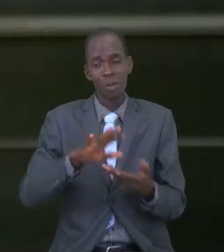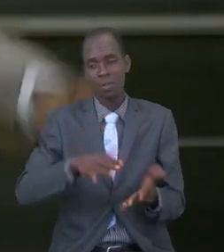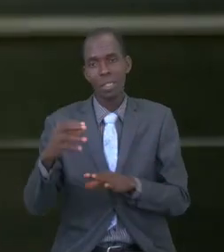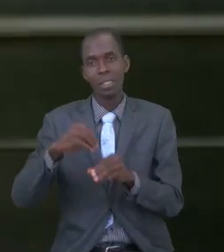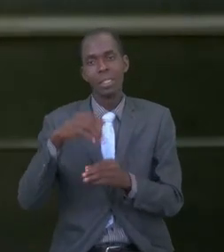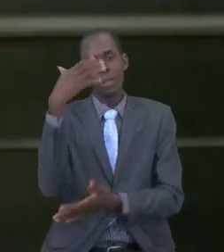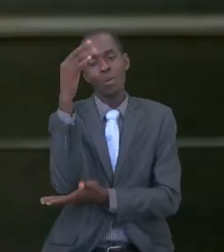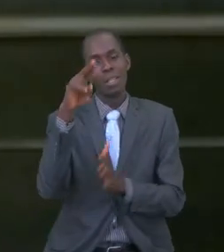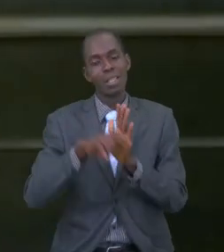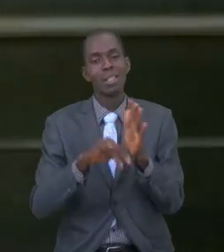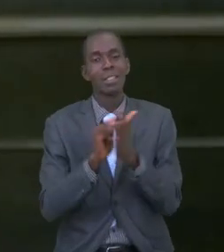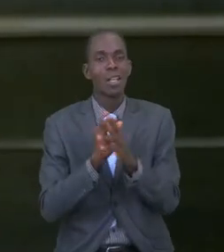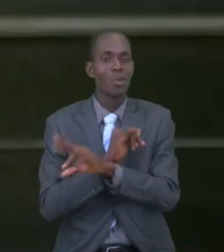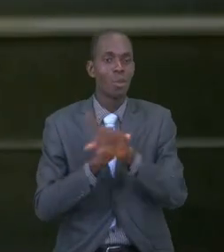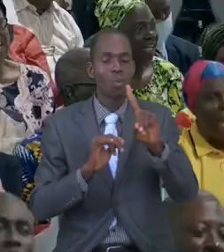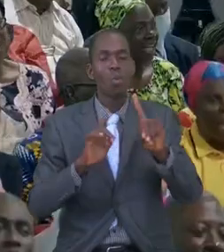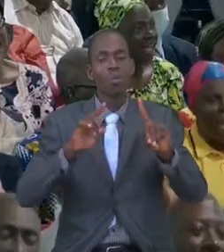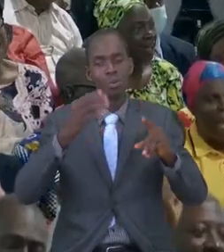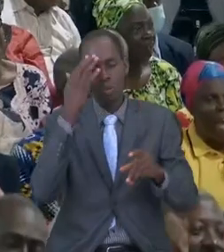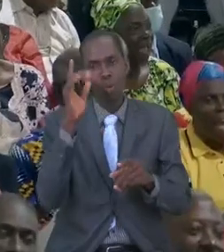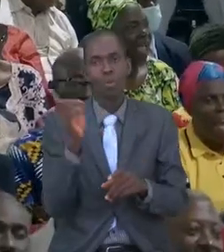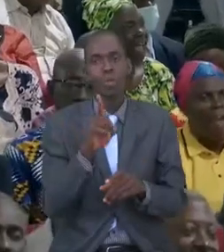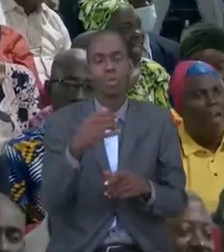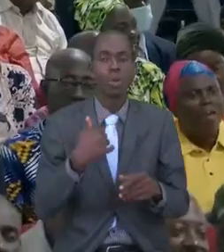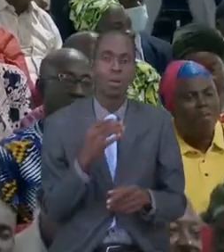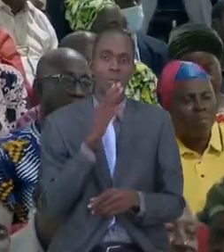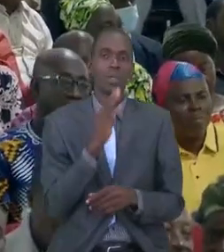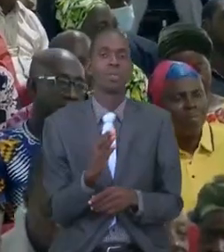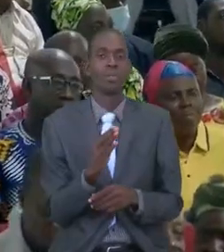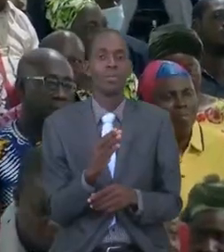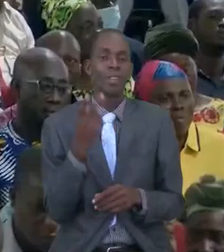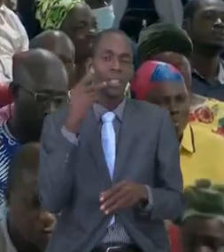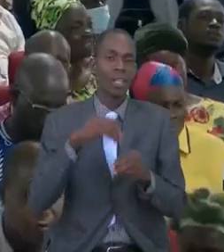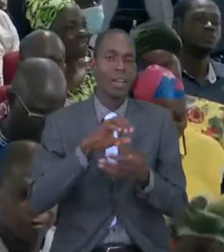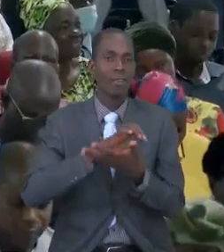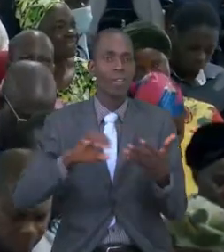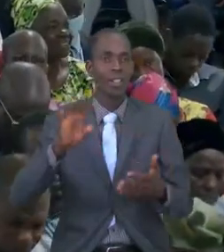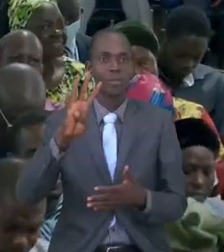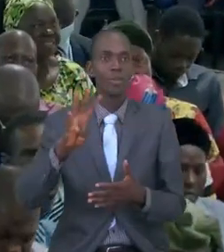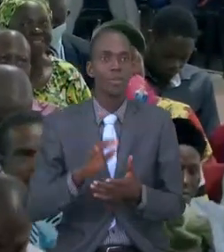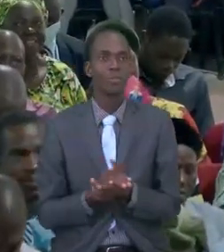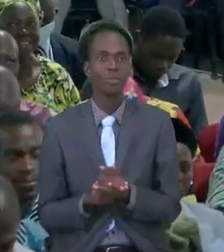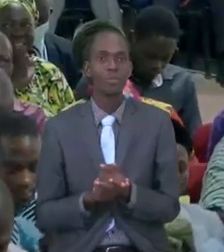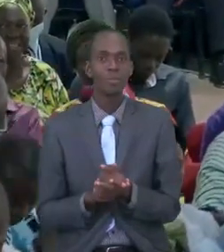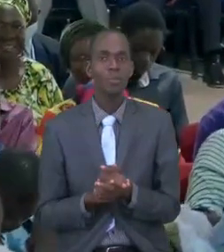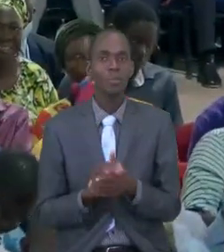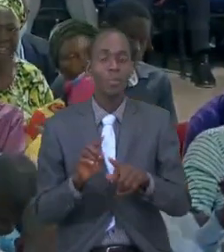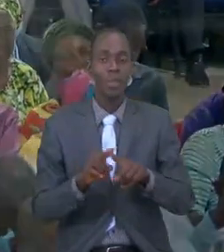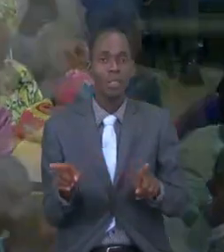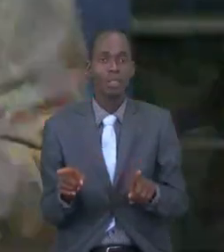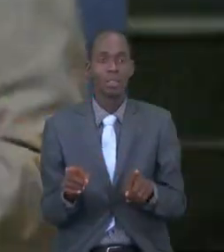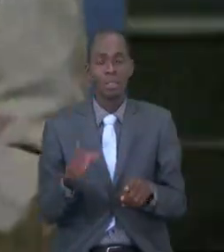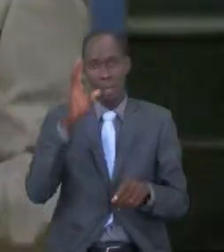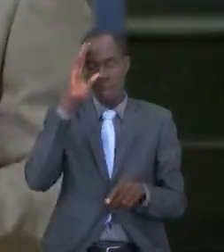that nobody knows where you have been. Look at verse 4 there. Verse 4 tells us, but